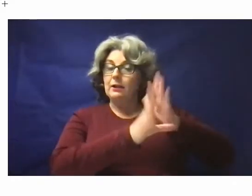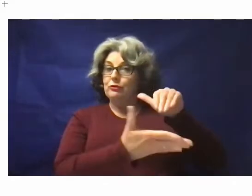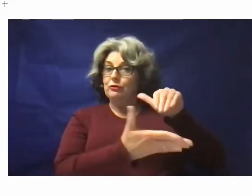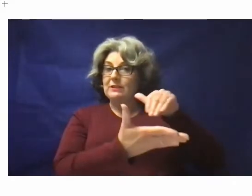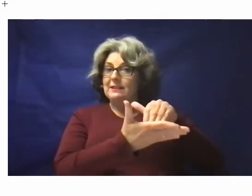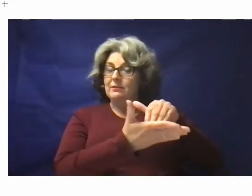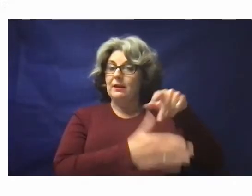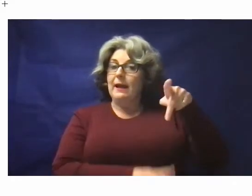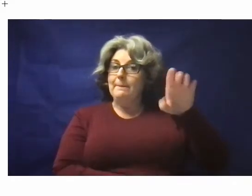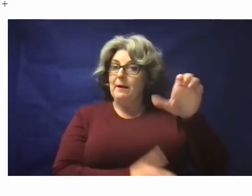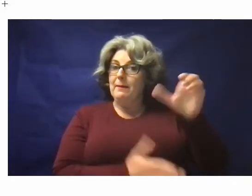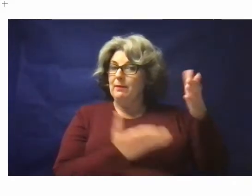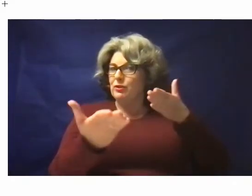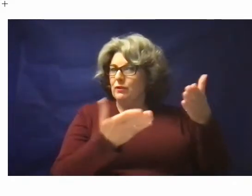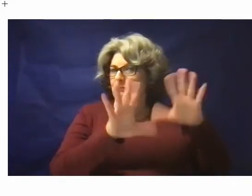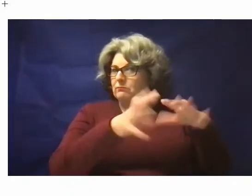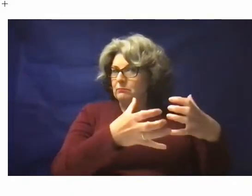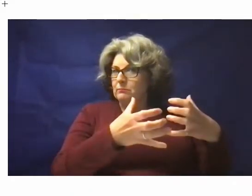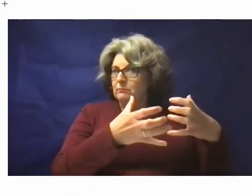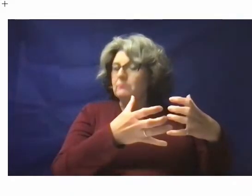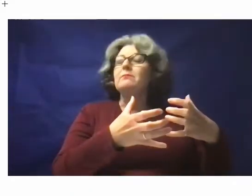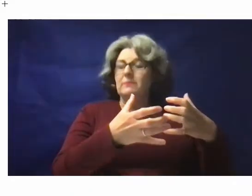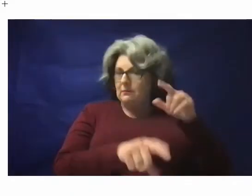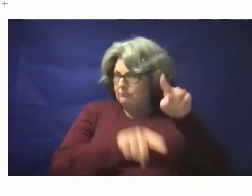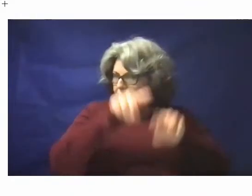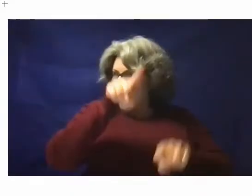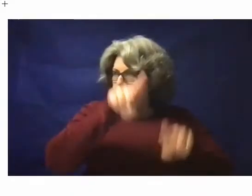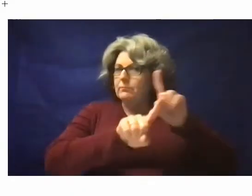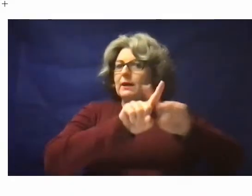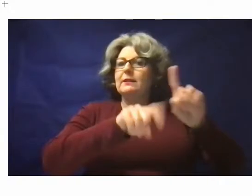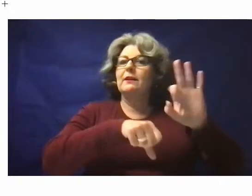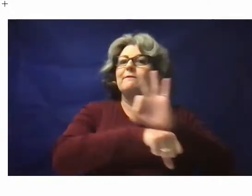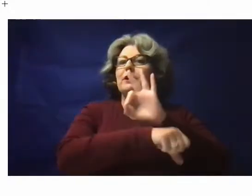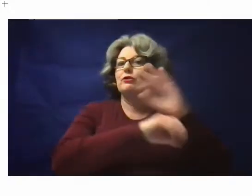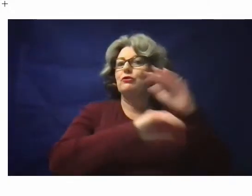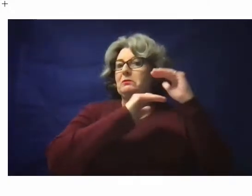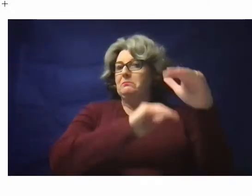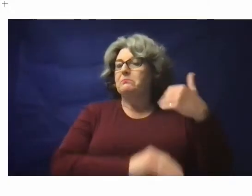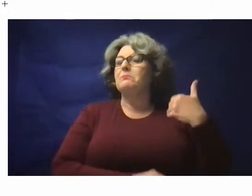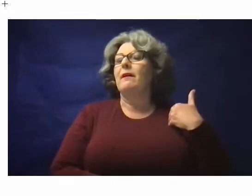Service Commission has accommodated a variety of functional limitations.